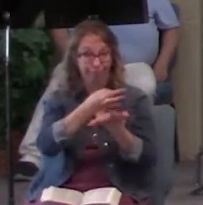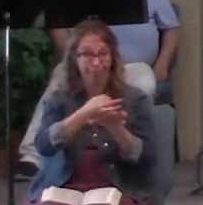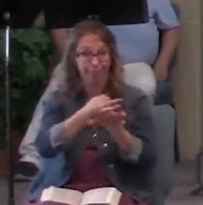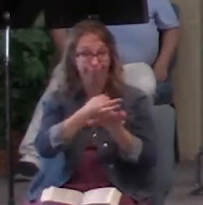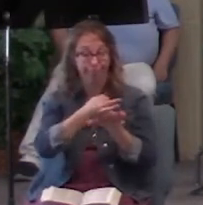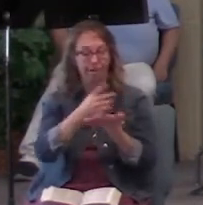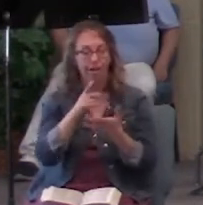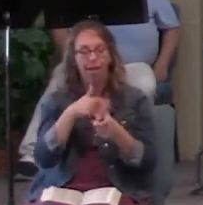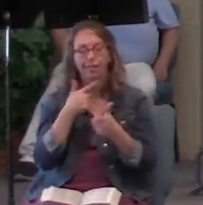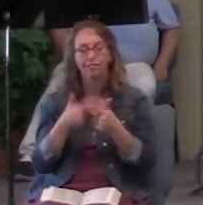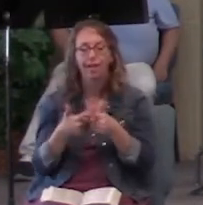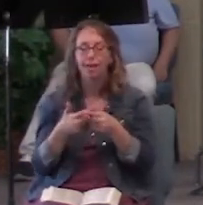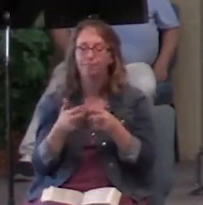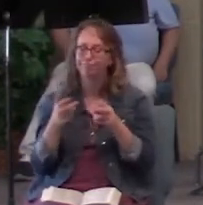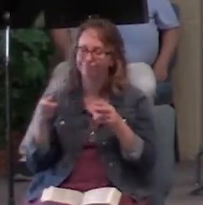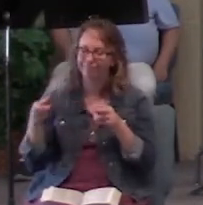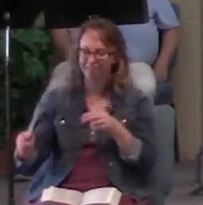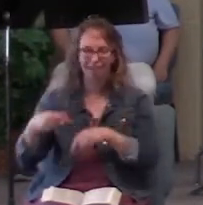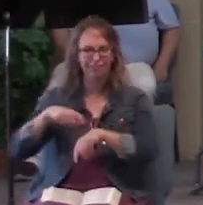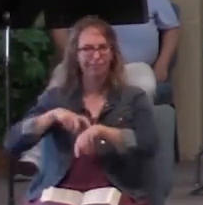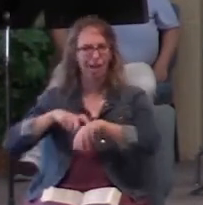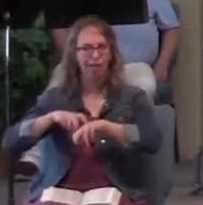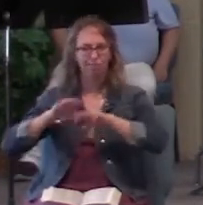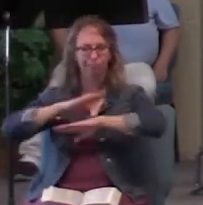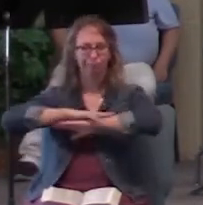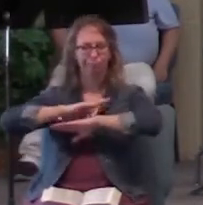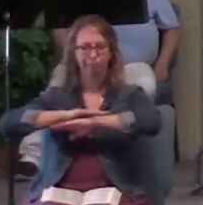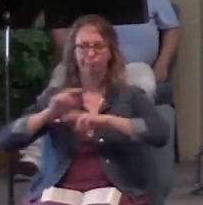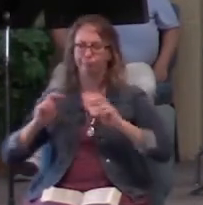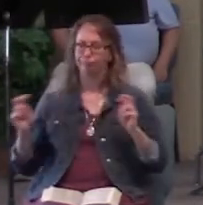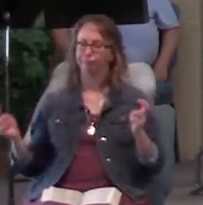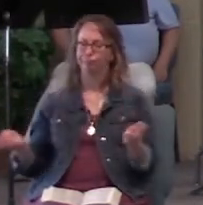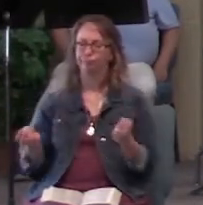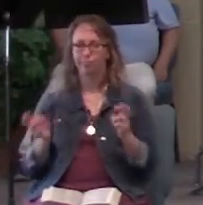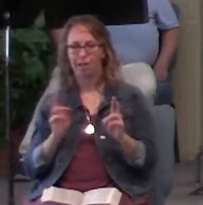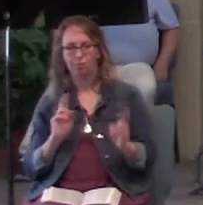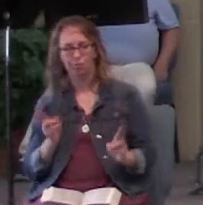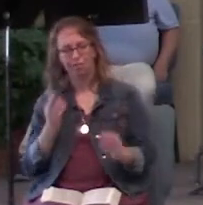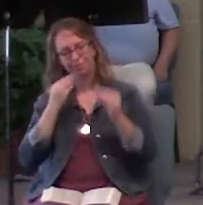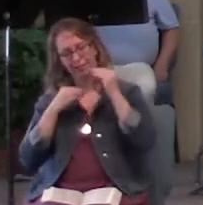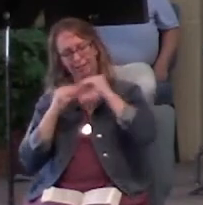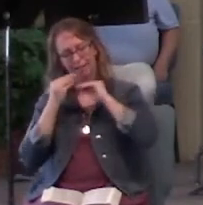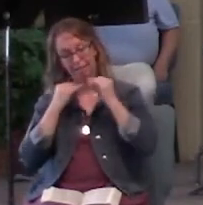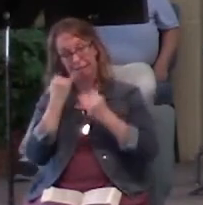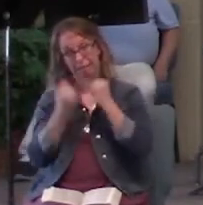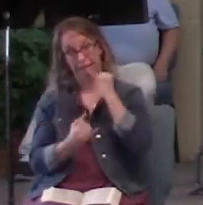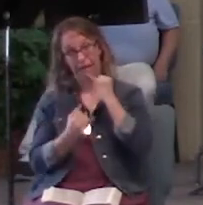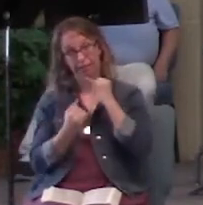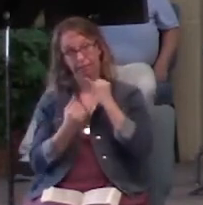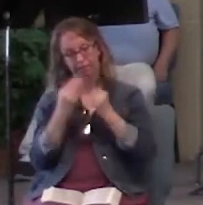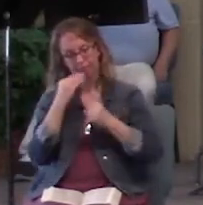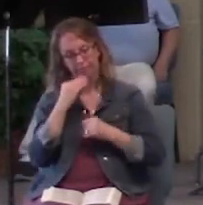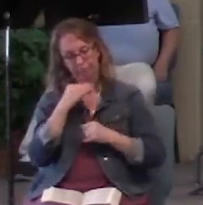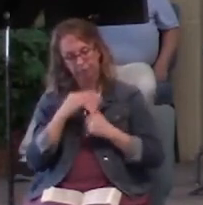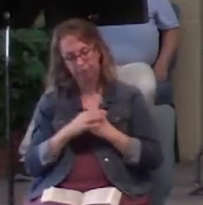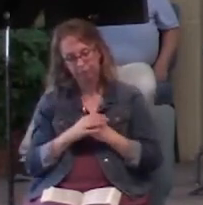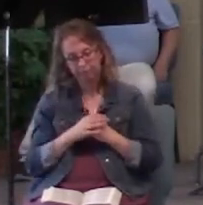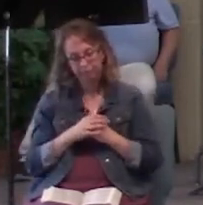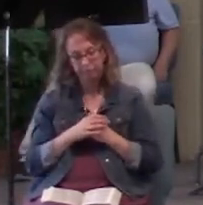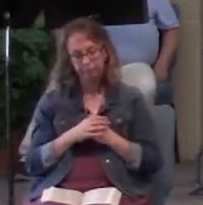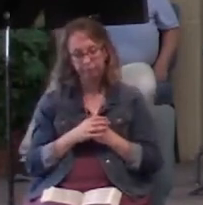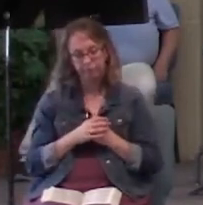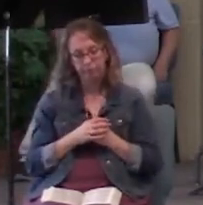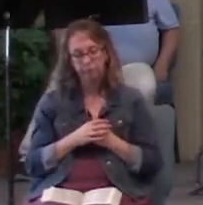And yet reclining at this table, getting ready to eat a supper, the last supper,